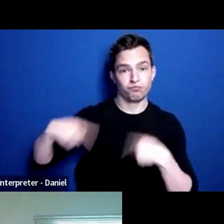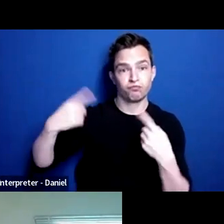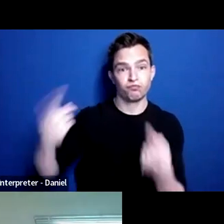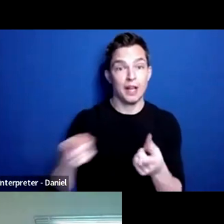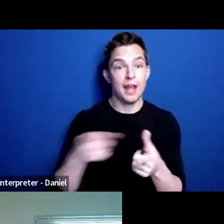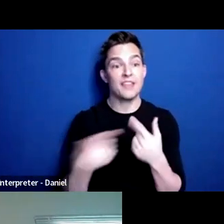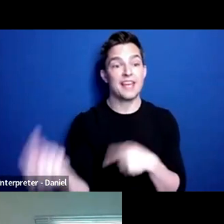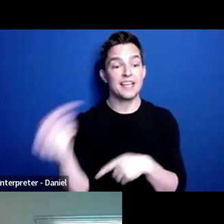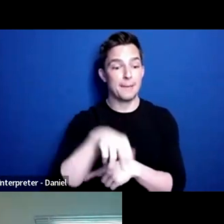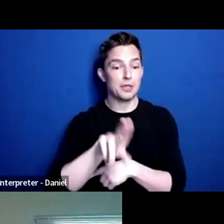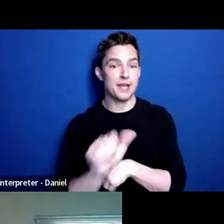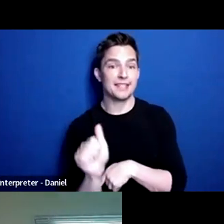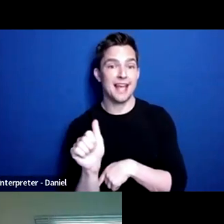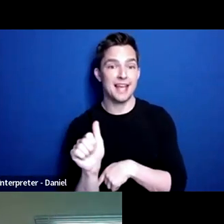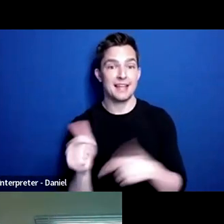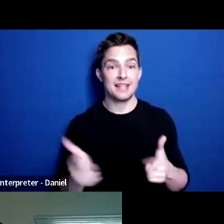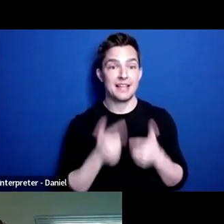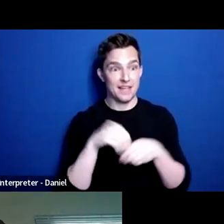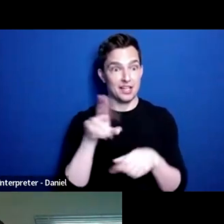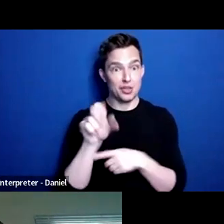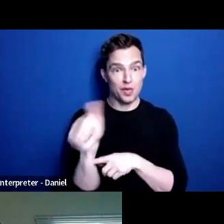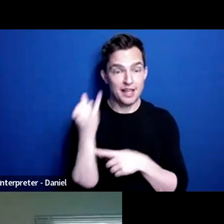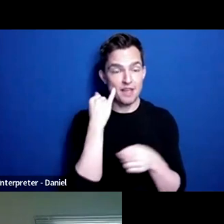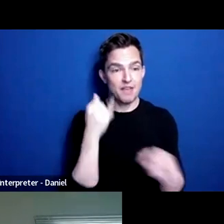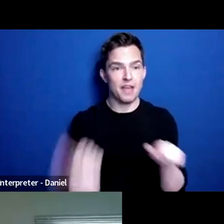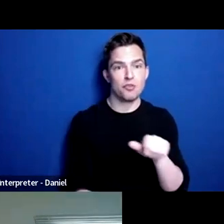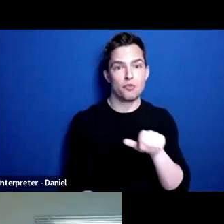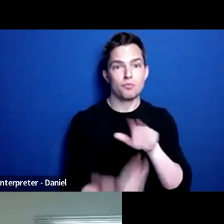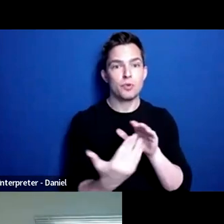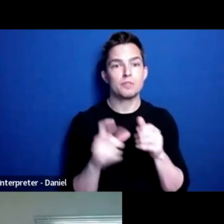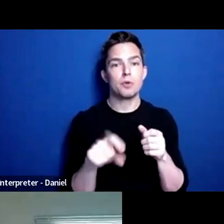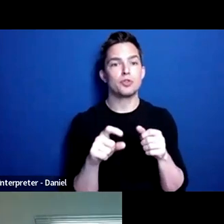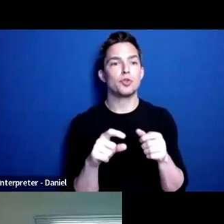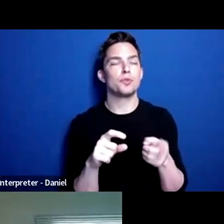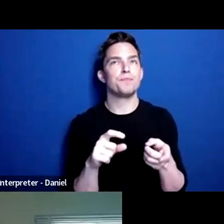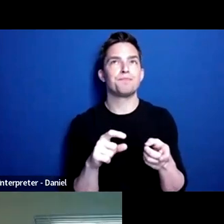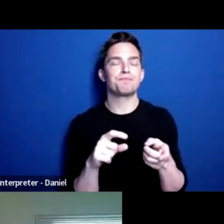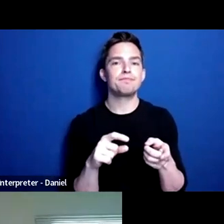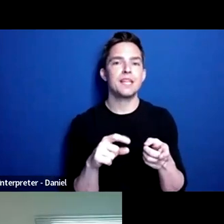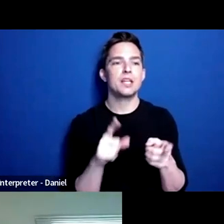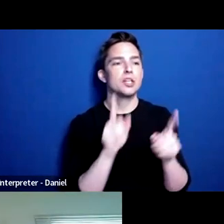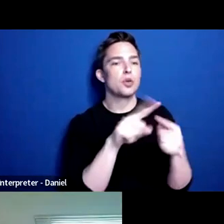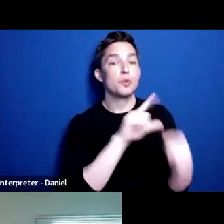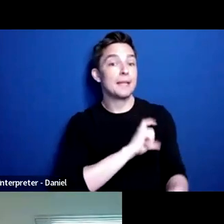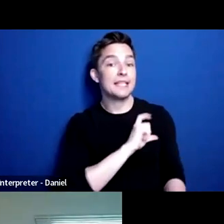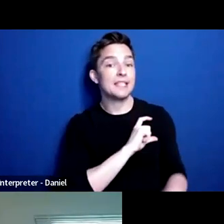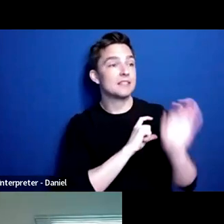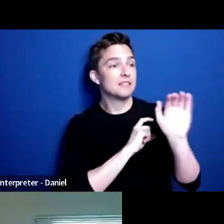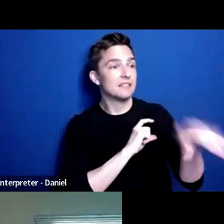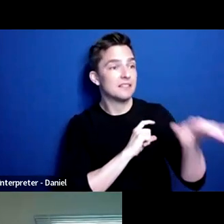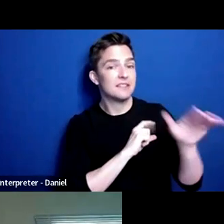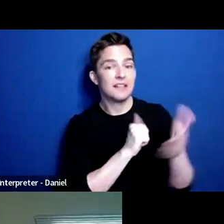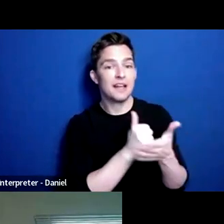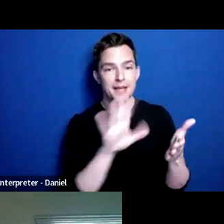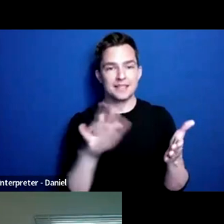when they come to the United States, living in the United States, if they are supposed to turn to, for example, law enforcement, which is the typical,